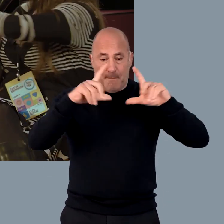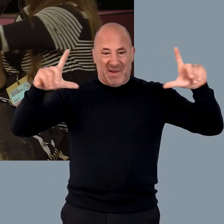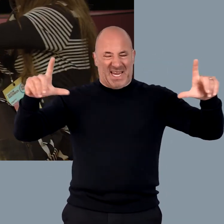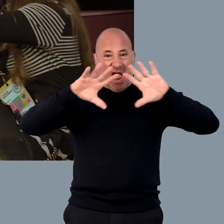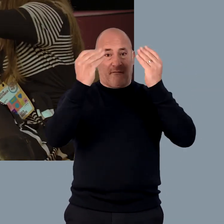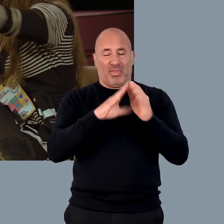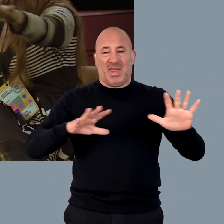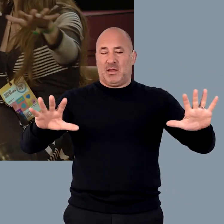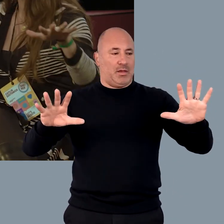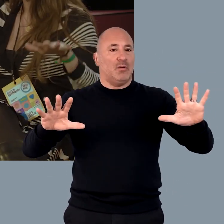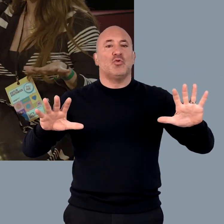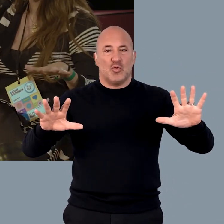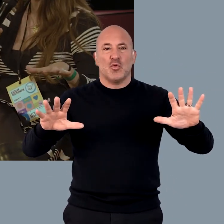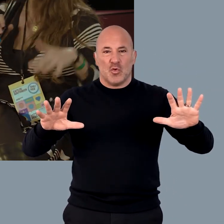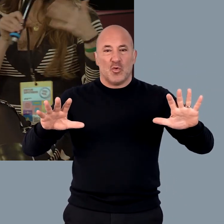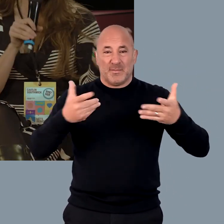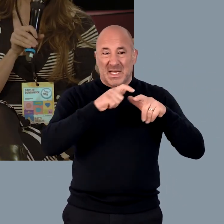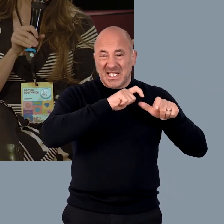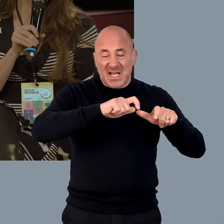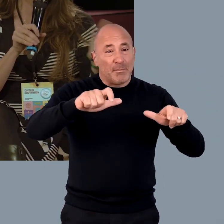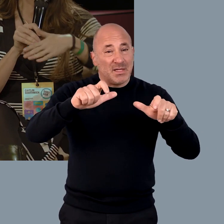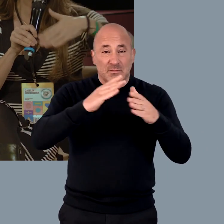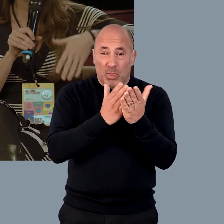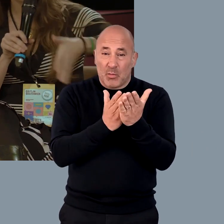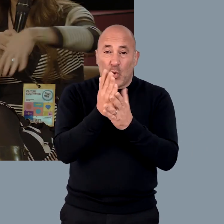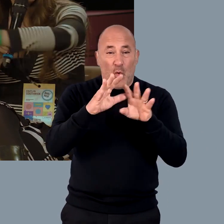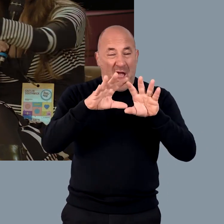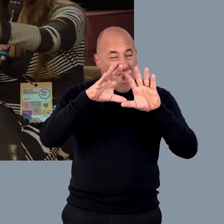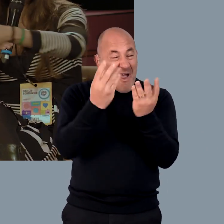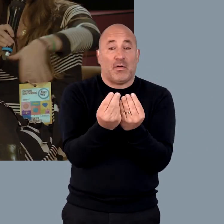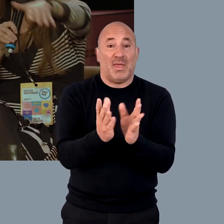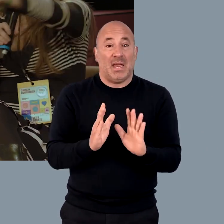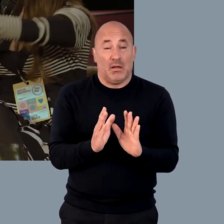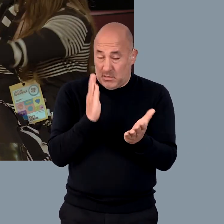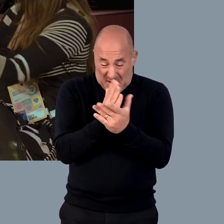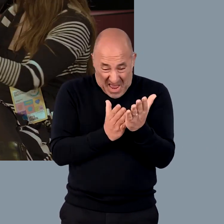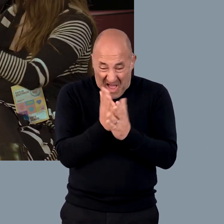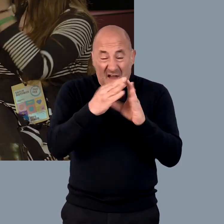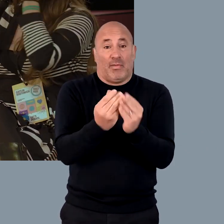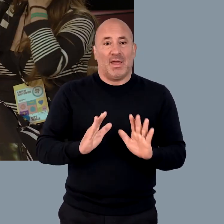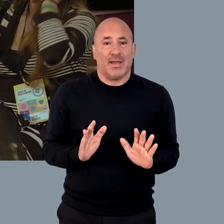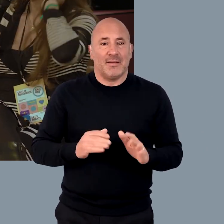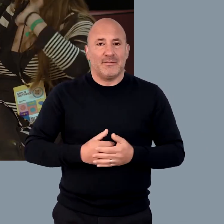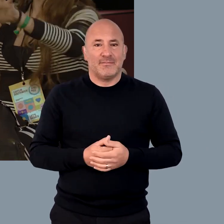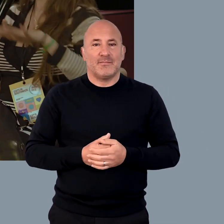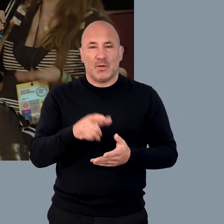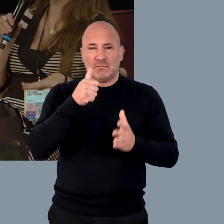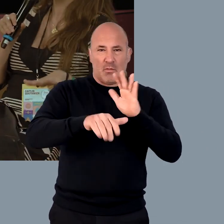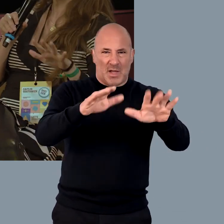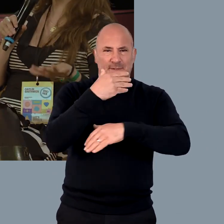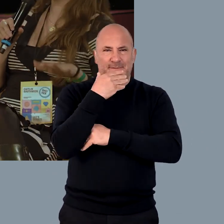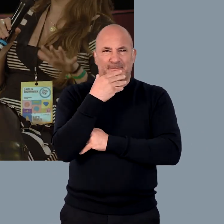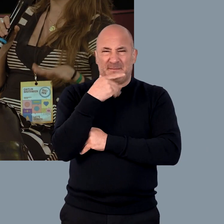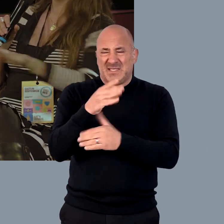aspect, but the entire big picture. Because once again, sustainability runs, a golden thread through everything. So if you